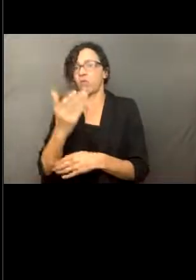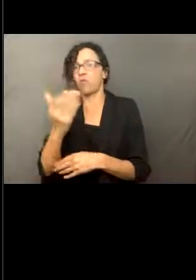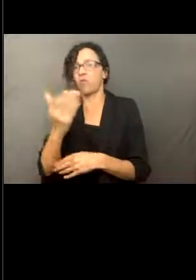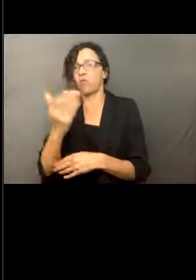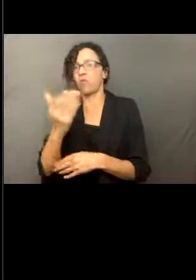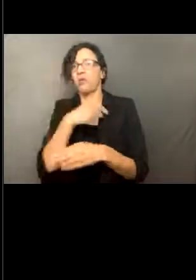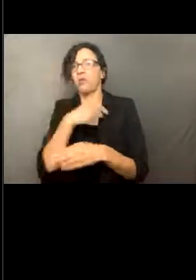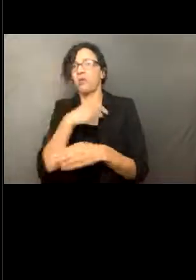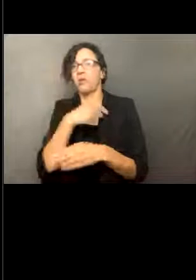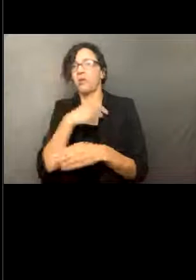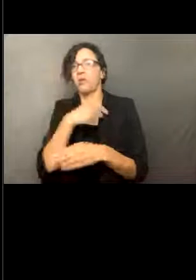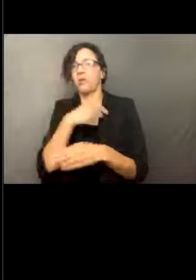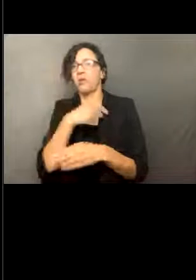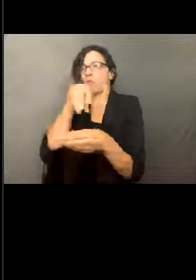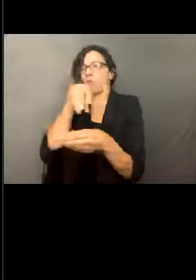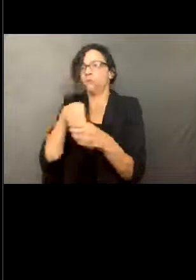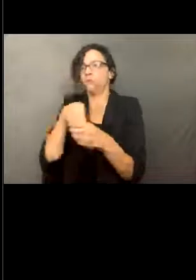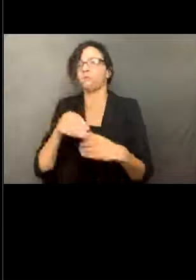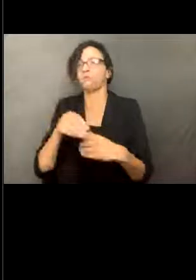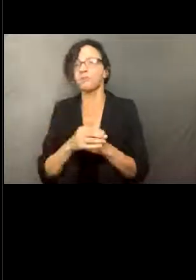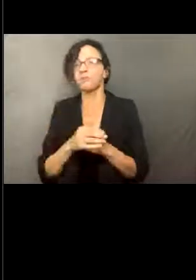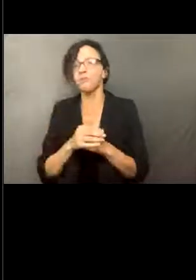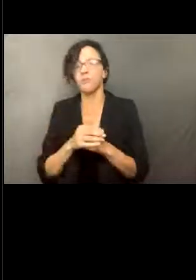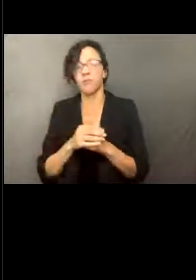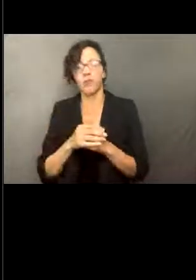Thank you. Commissioner Falcone.